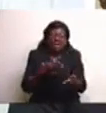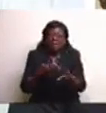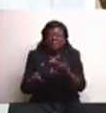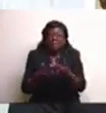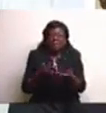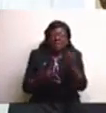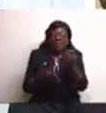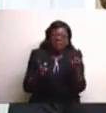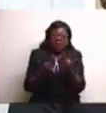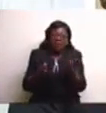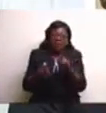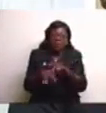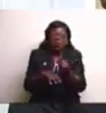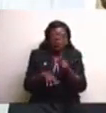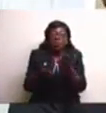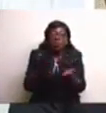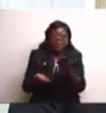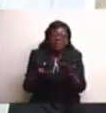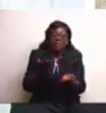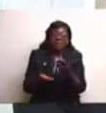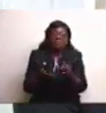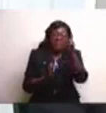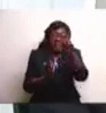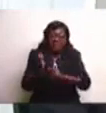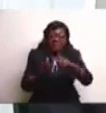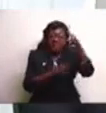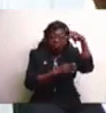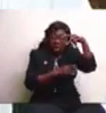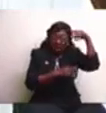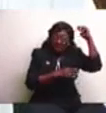prime minister, you know? And, you know,